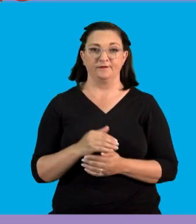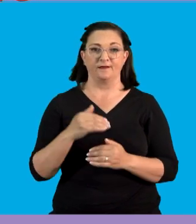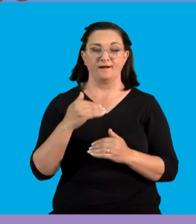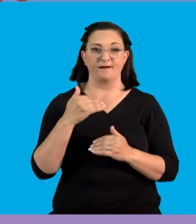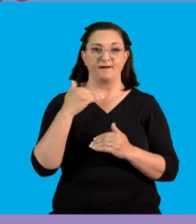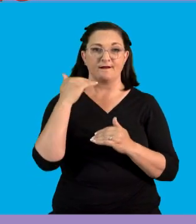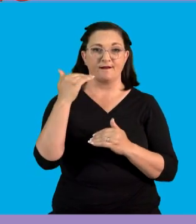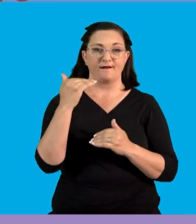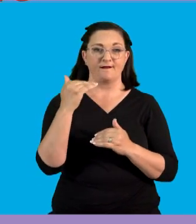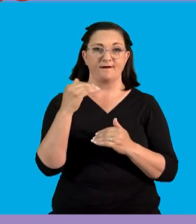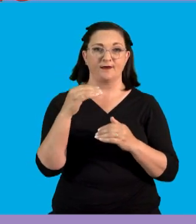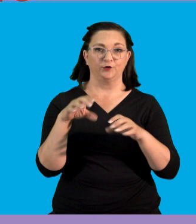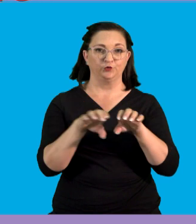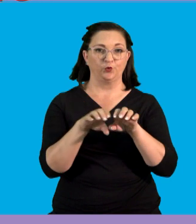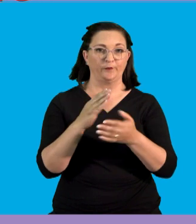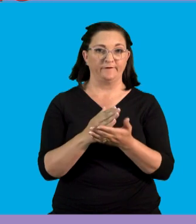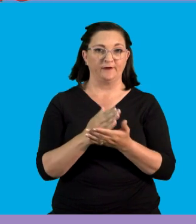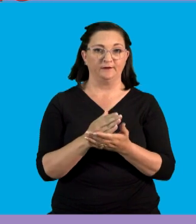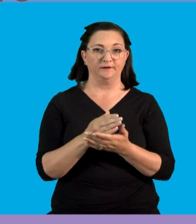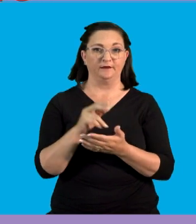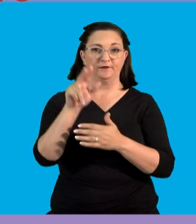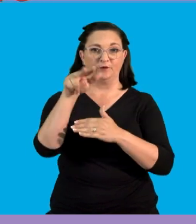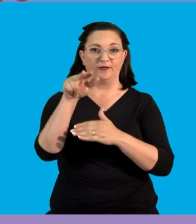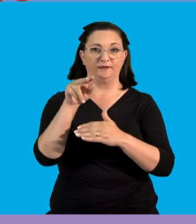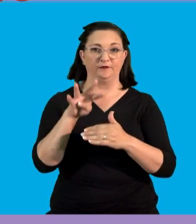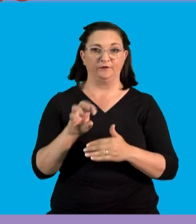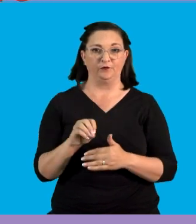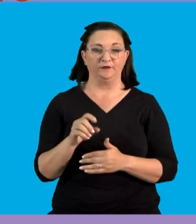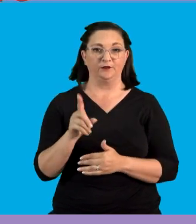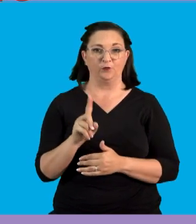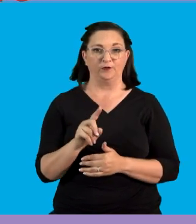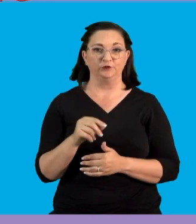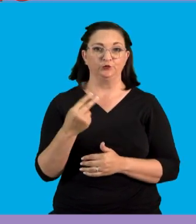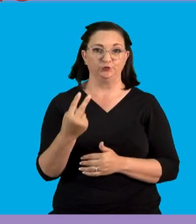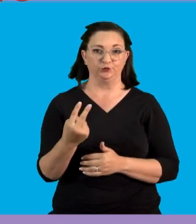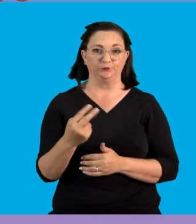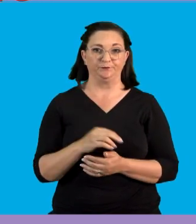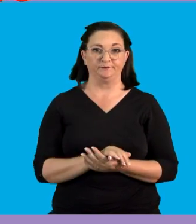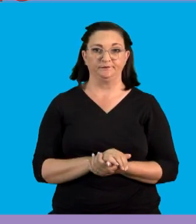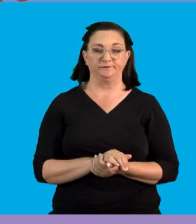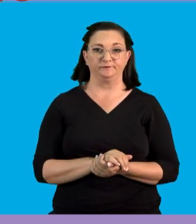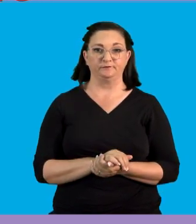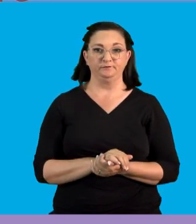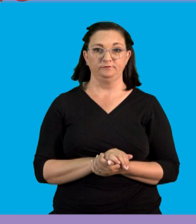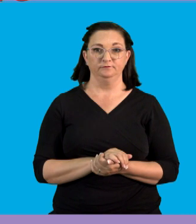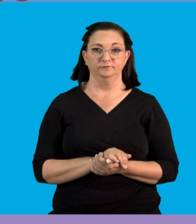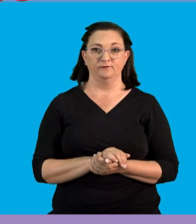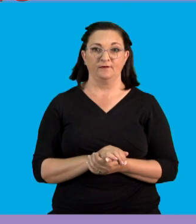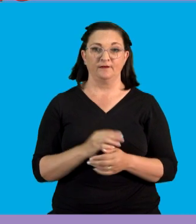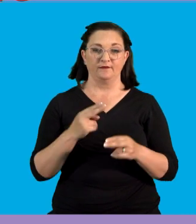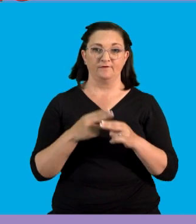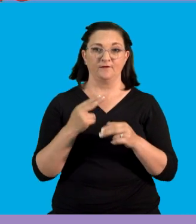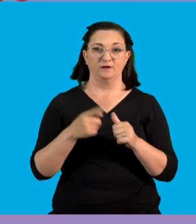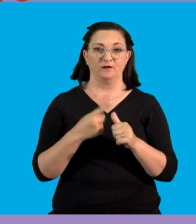common factor, now the highest common factor between 18 and 40 is 2. So that will leave us with a